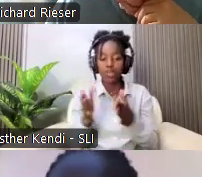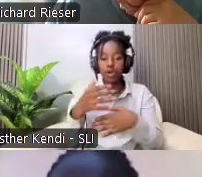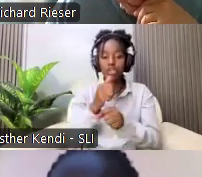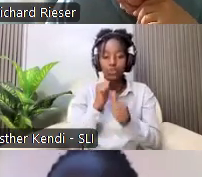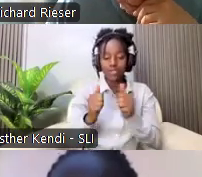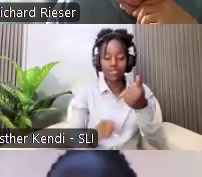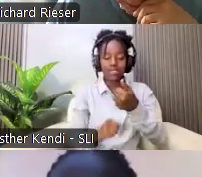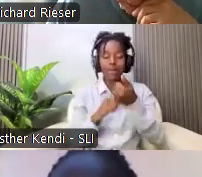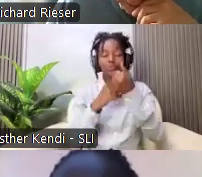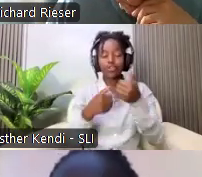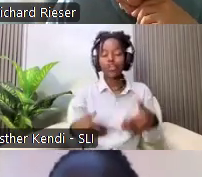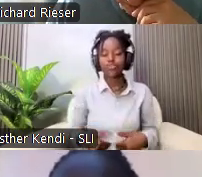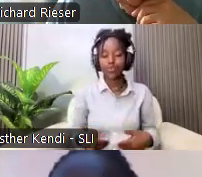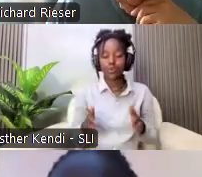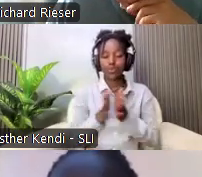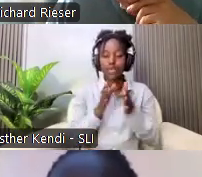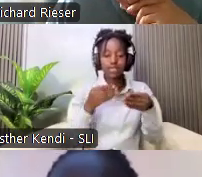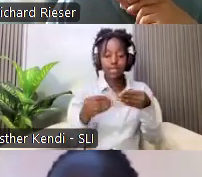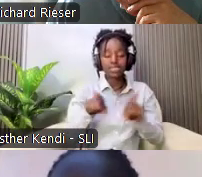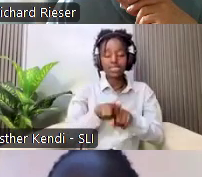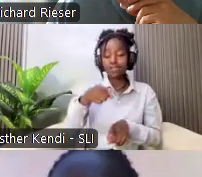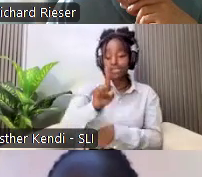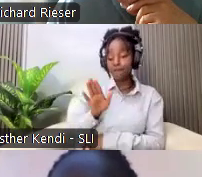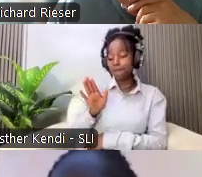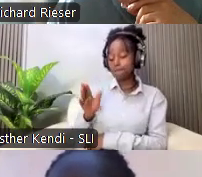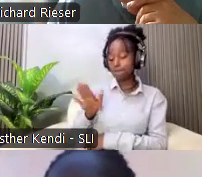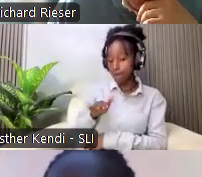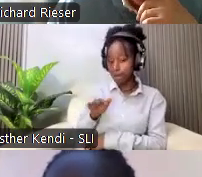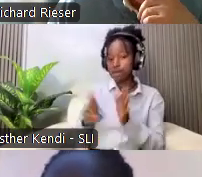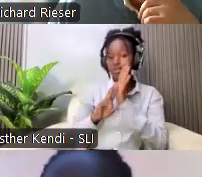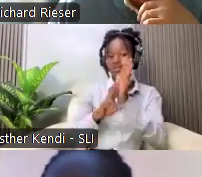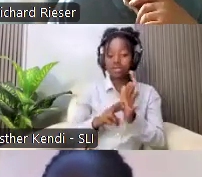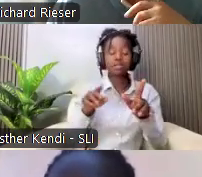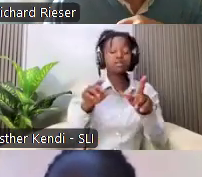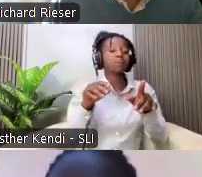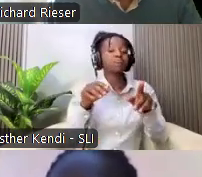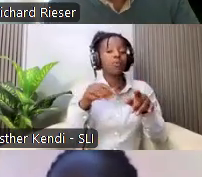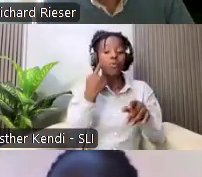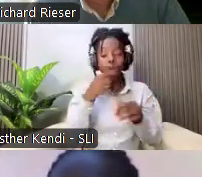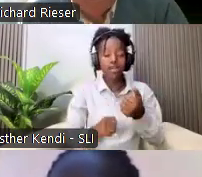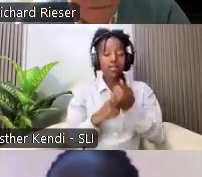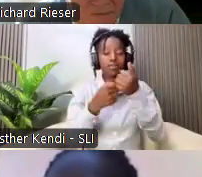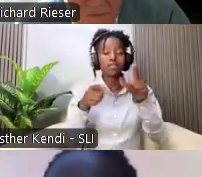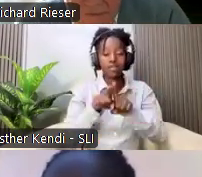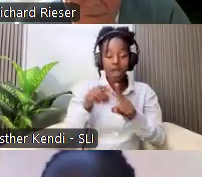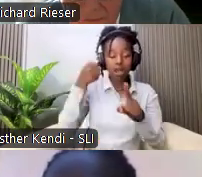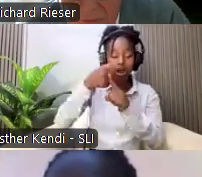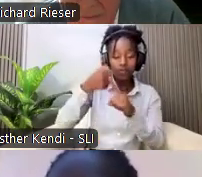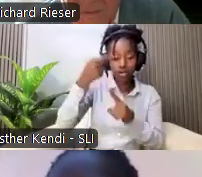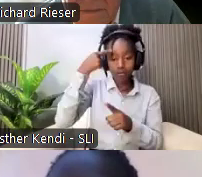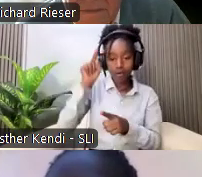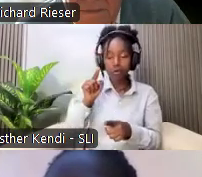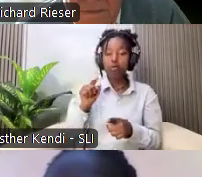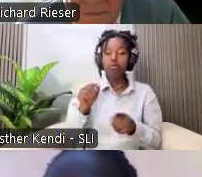a female representative for youth with disabilities in Ginger. I'm a mental health and psychosocial advocate, disability